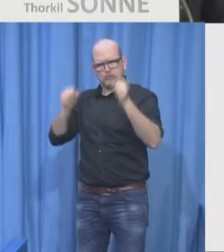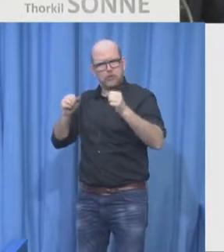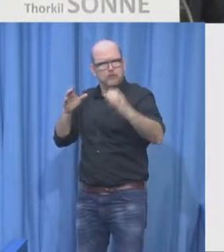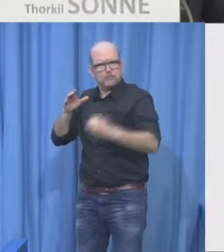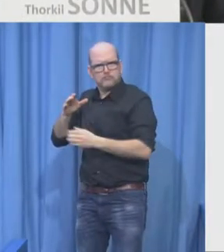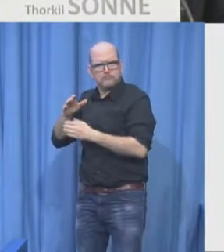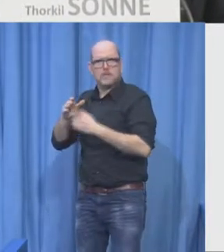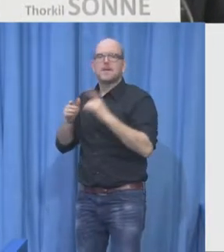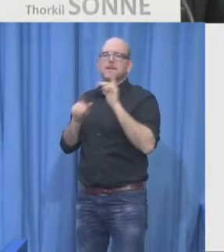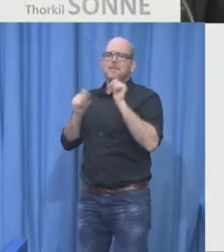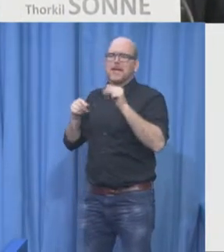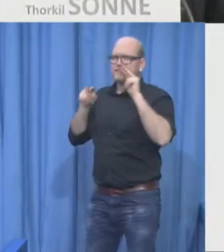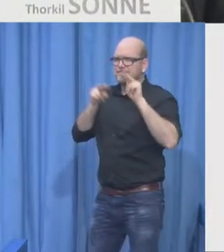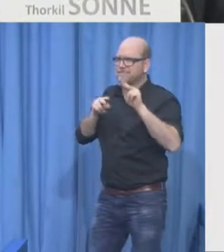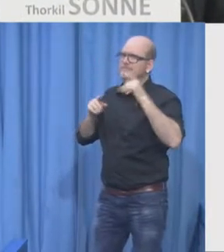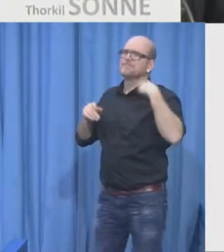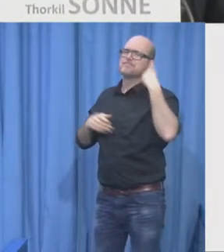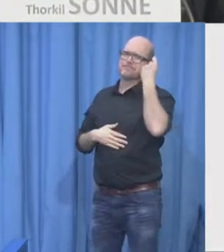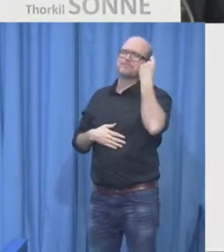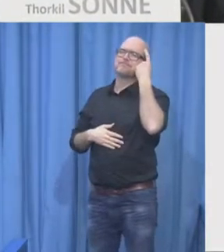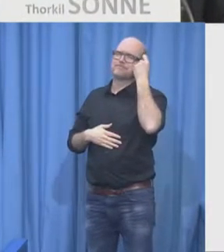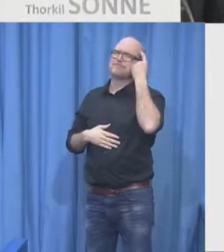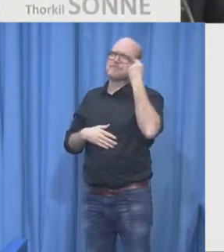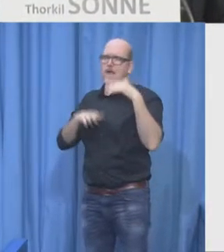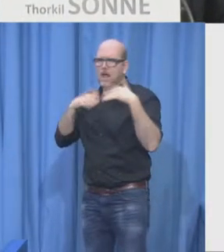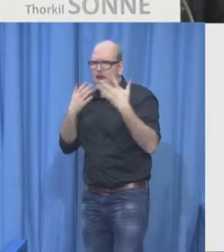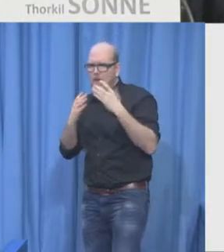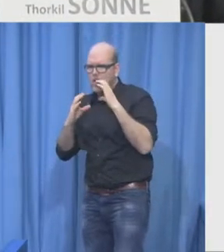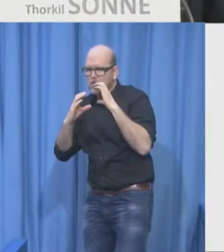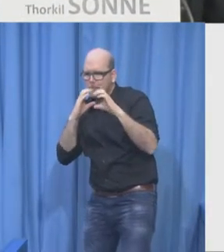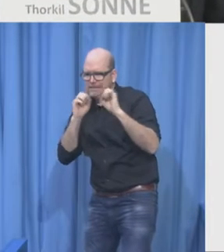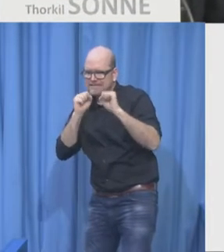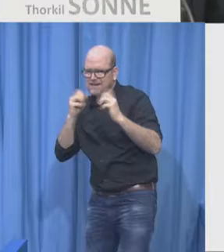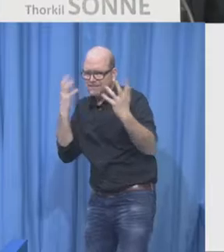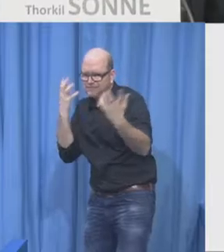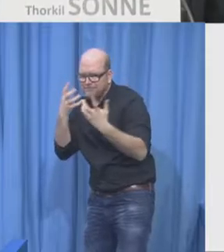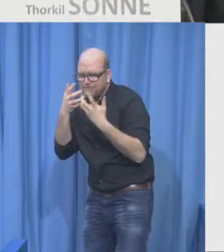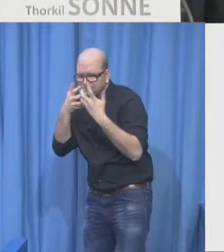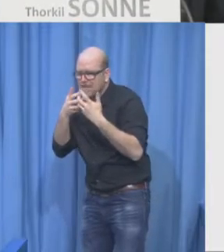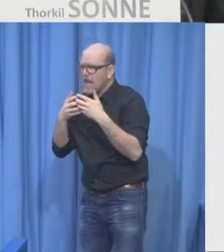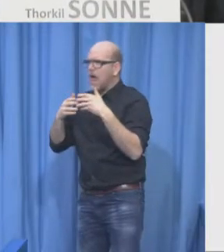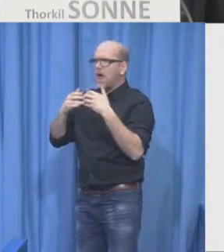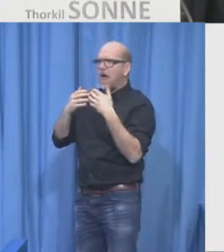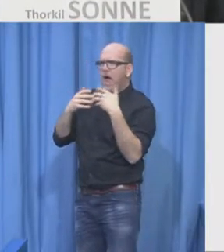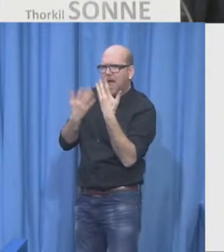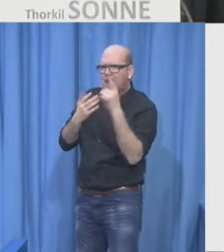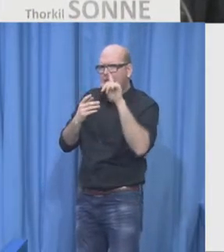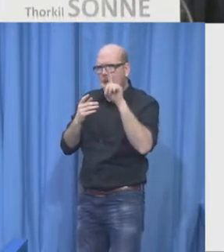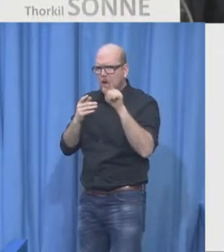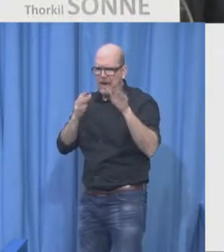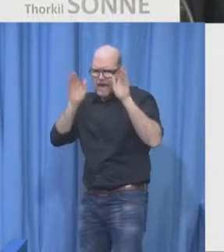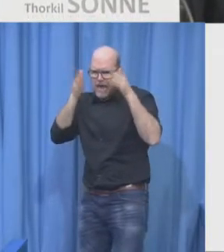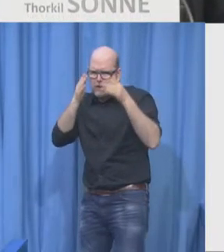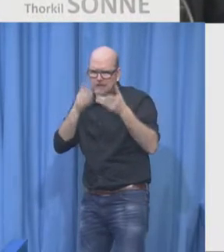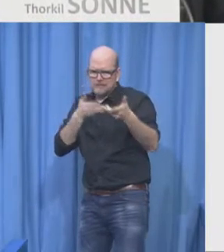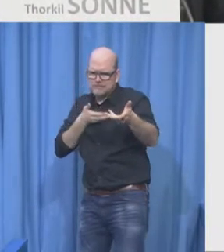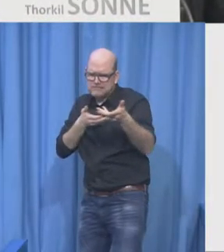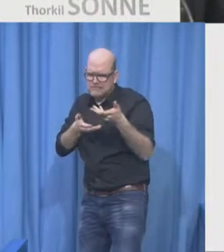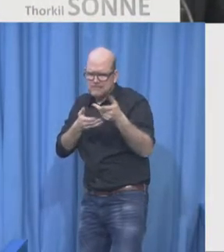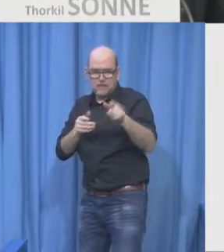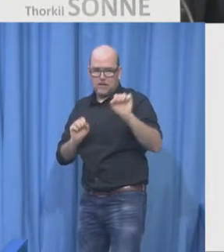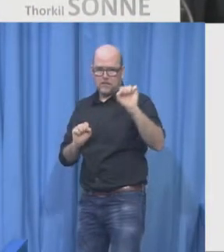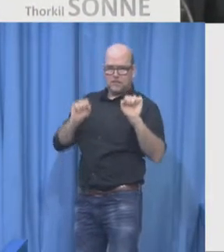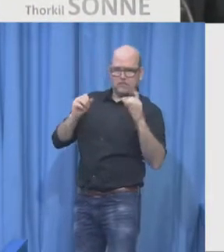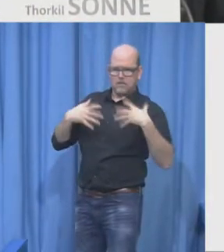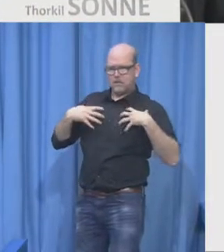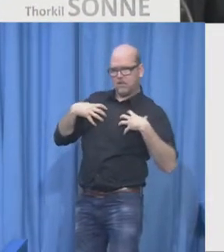how you communicate and manage the best possible way with autistic people. So we are at the greenhouse